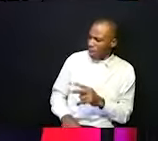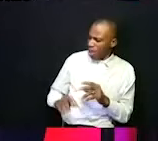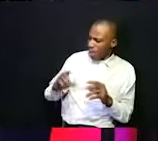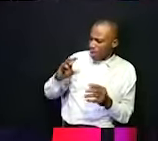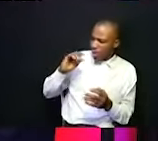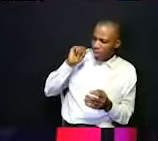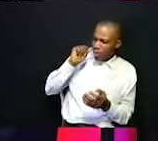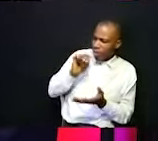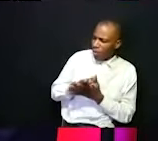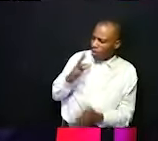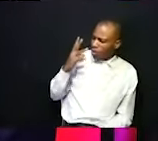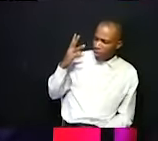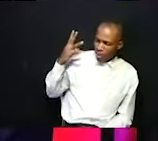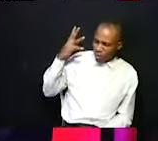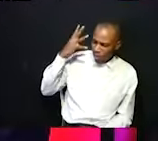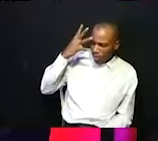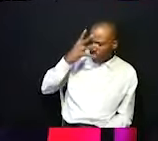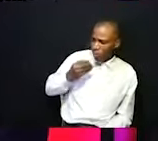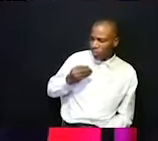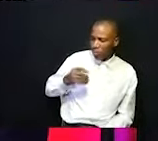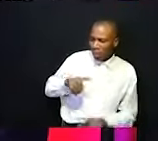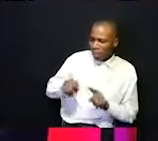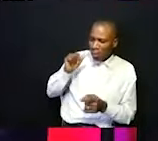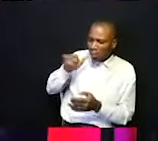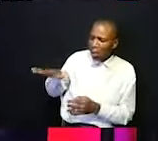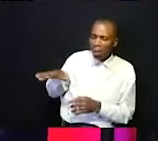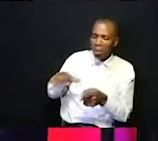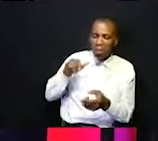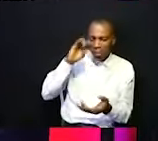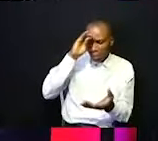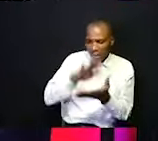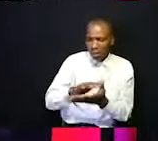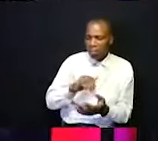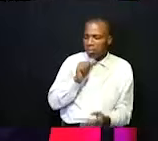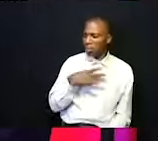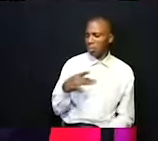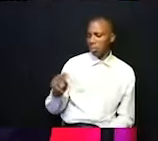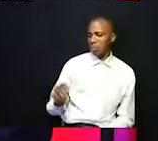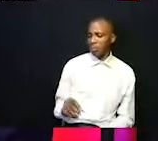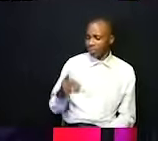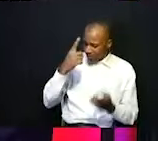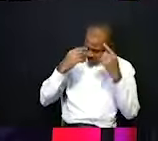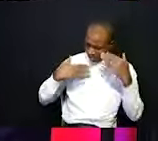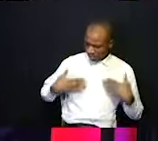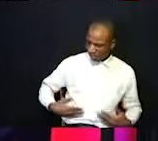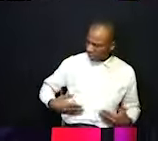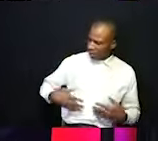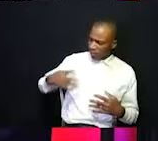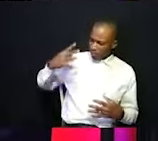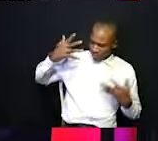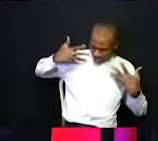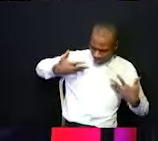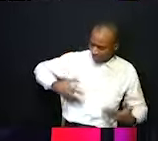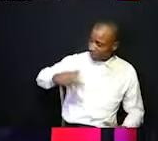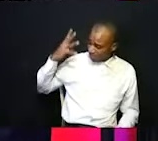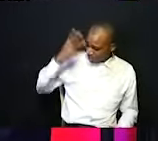You see her with elaborate hairstyle and some walks and some beautiful body, but the husband doesn't like that